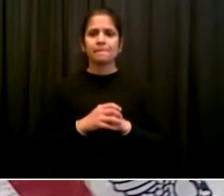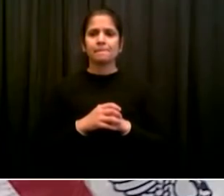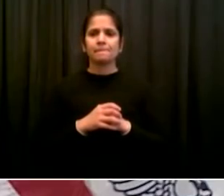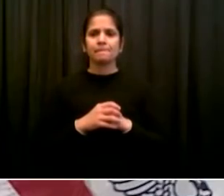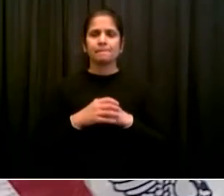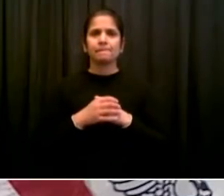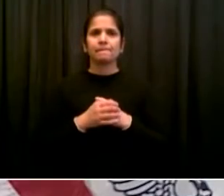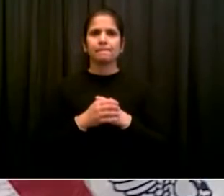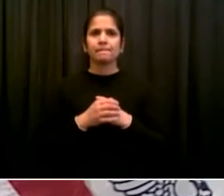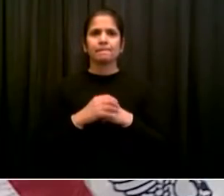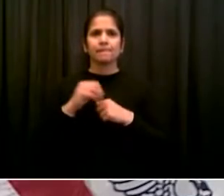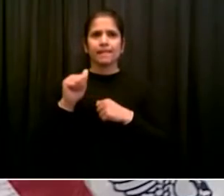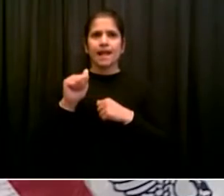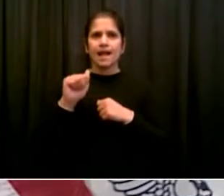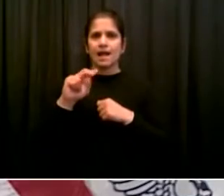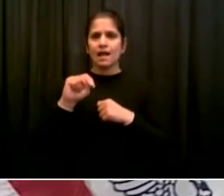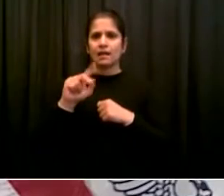WNBC.